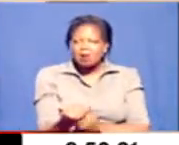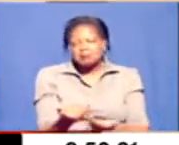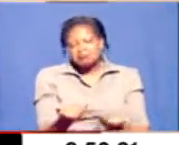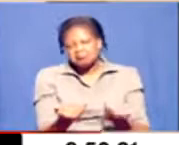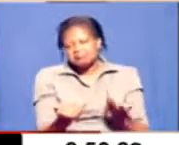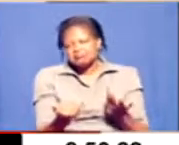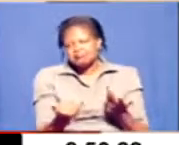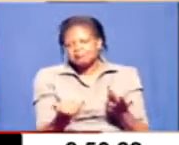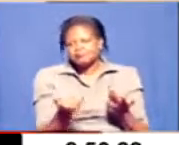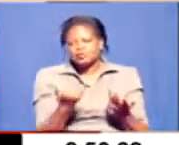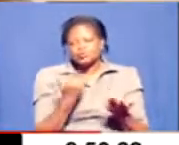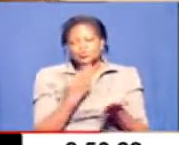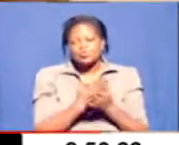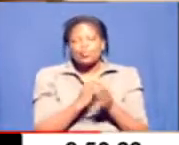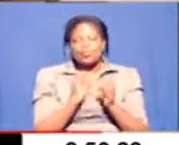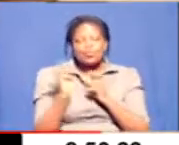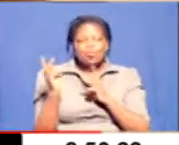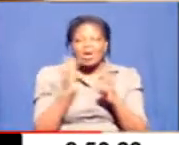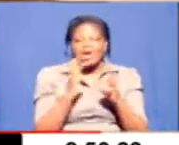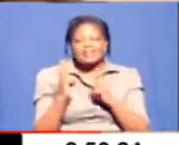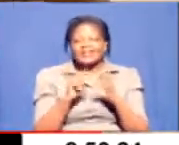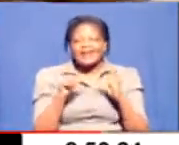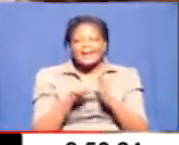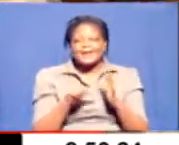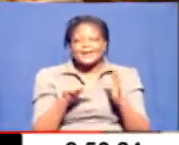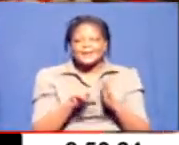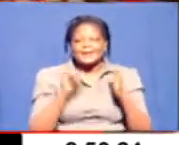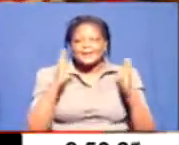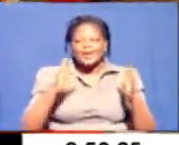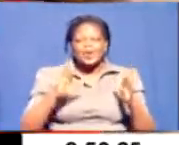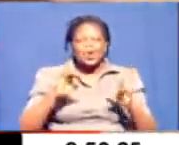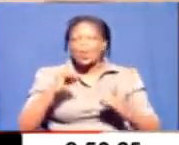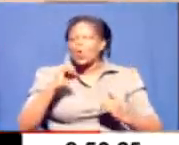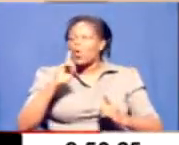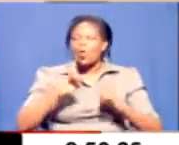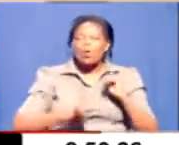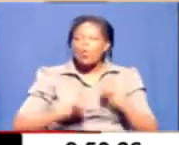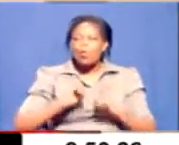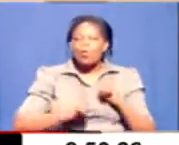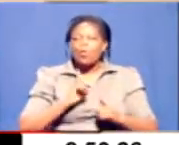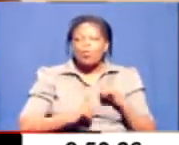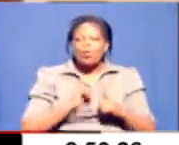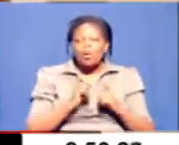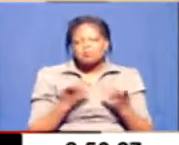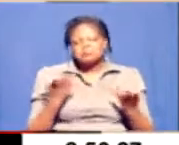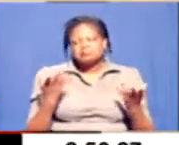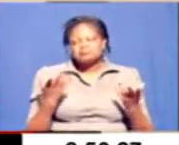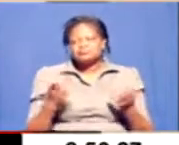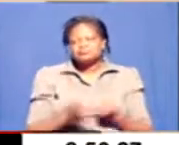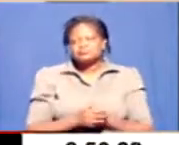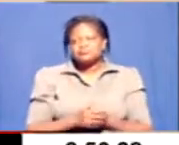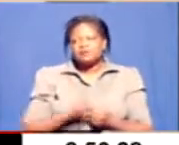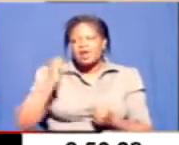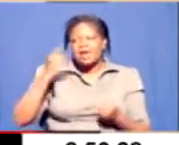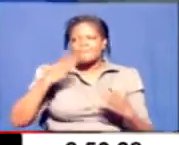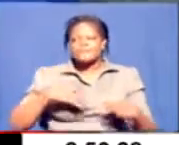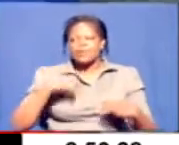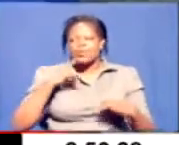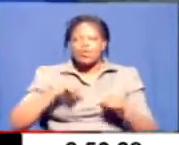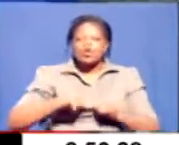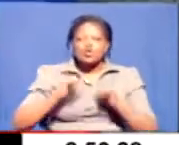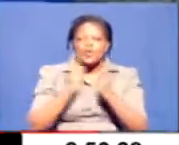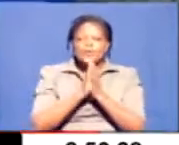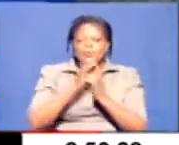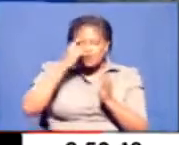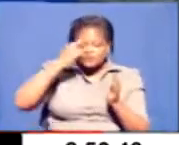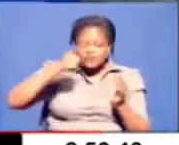inclement ni tatizo sana kwa sababu ni choto mingi sana. So kwa Tanzania, Kenya ambao walikuwa natuambia na washukuru pia.